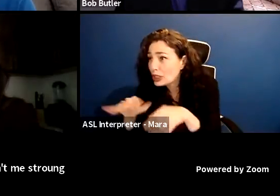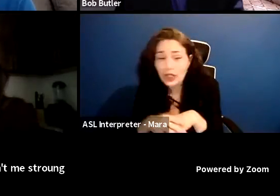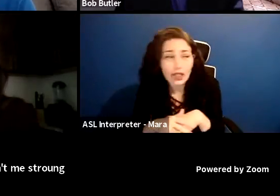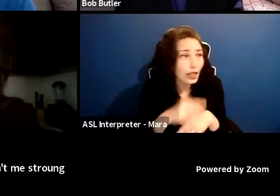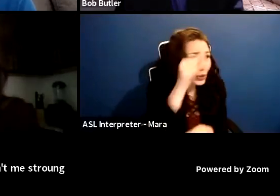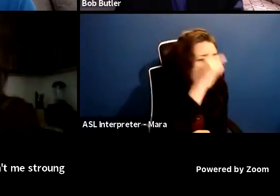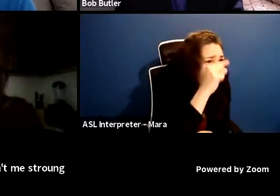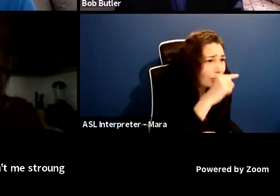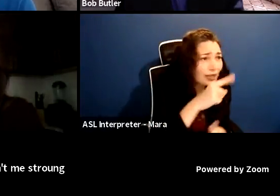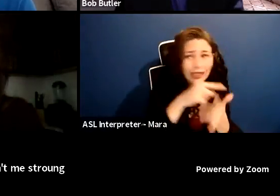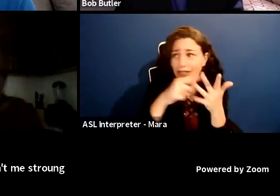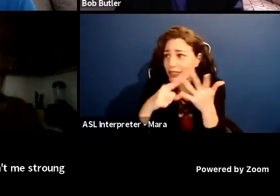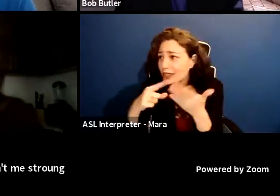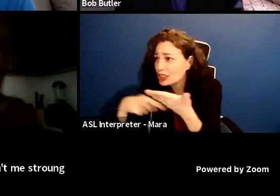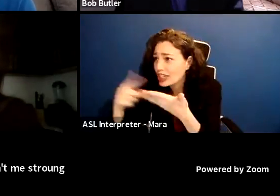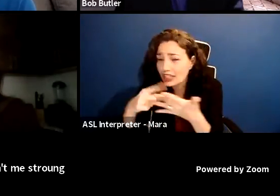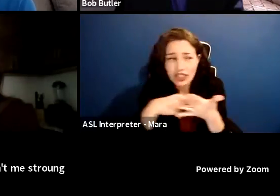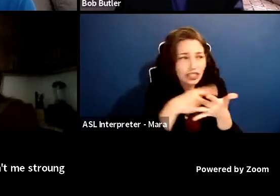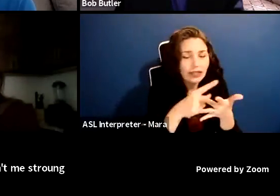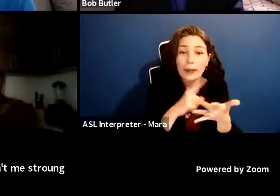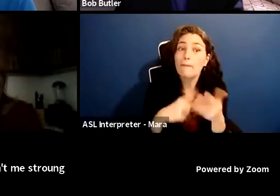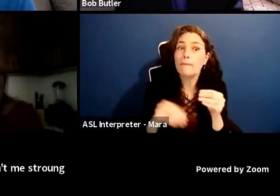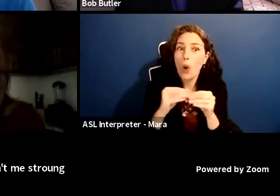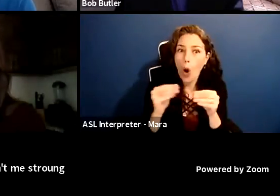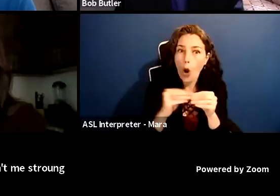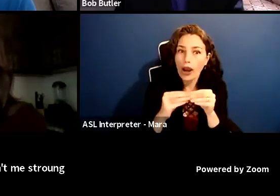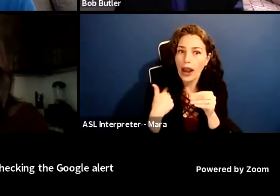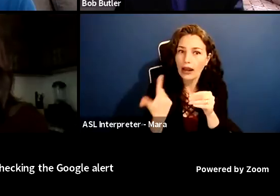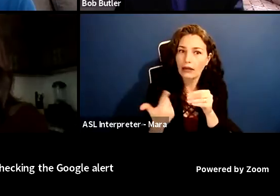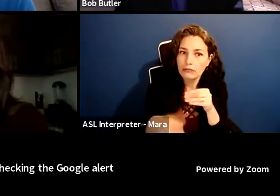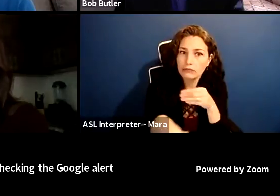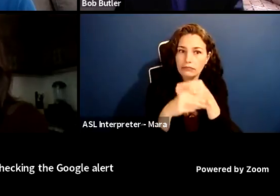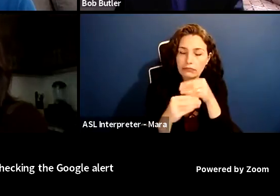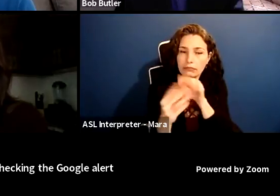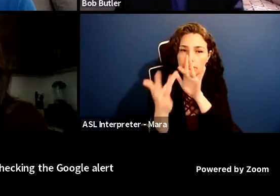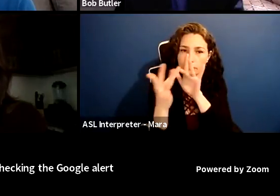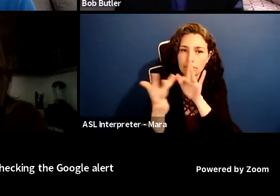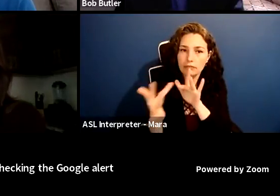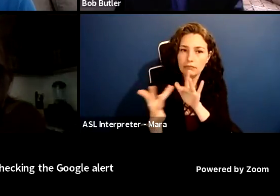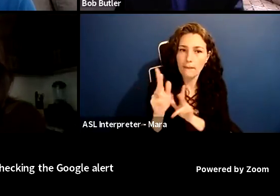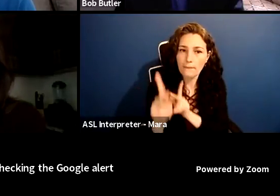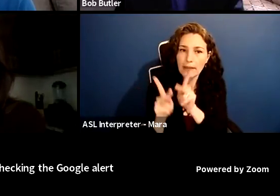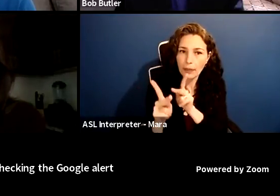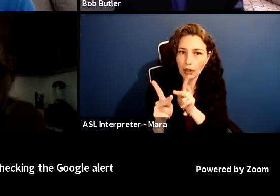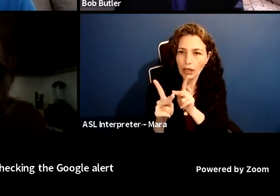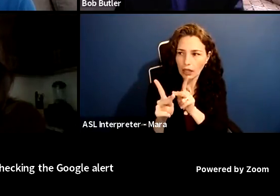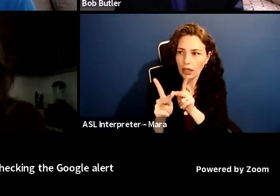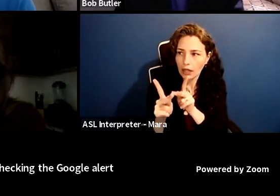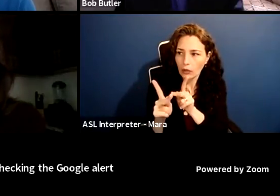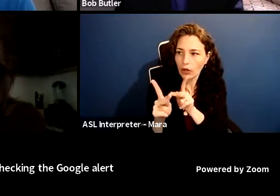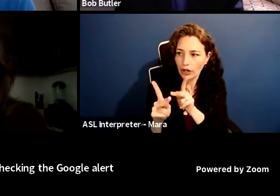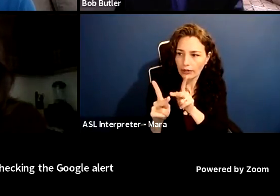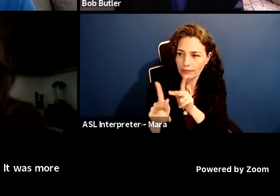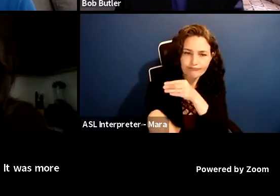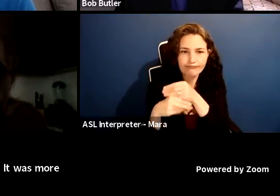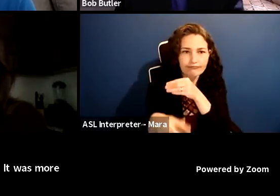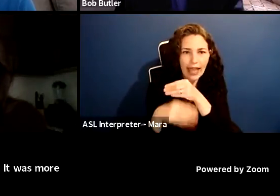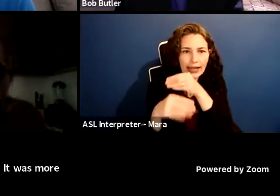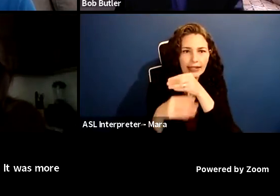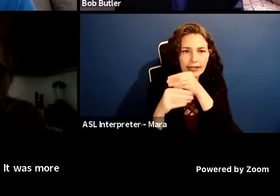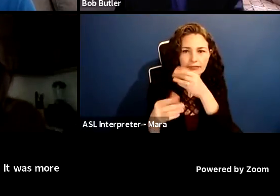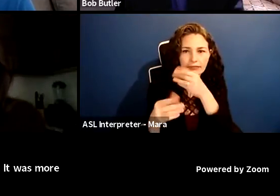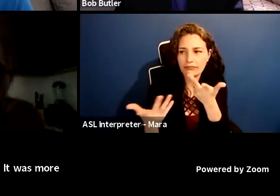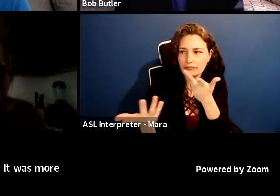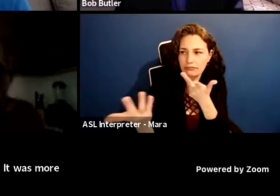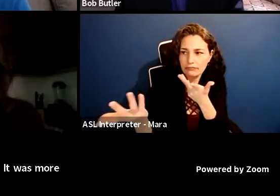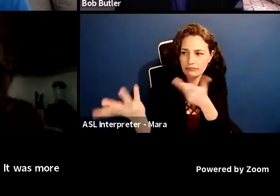3 times a day, really, because those things come in constantly. But it was more people reaching out to me, right? Because I've done this story and